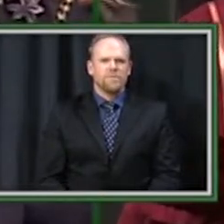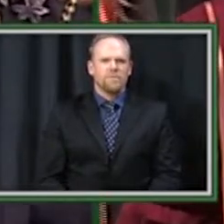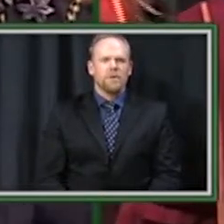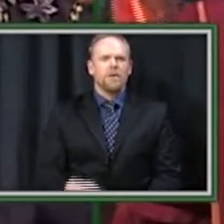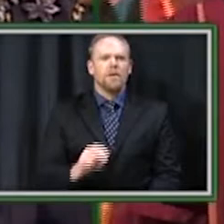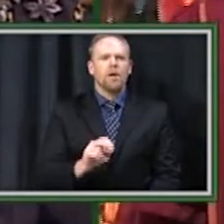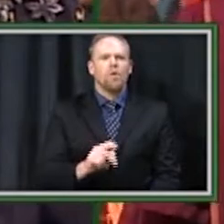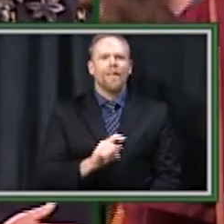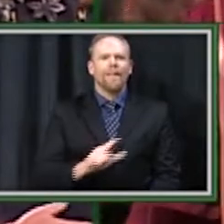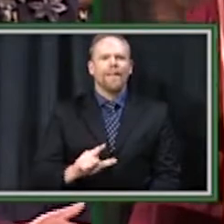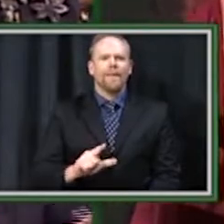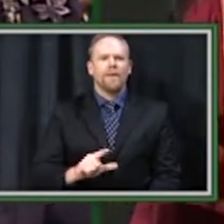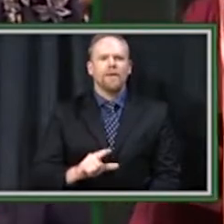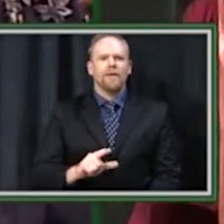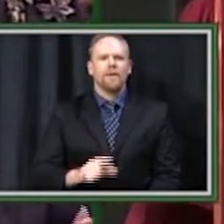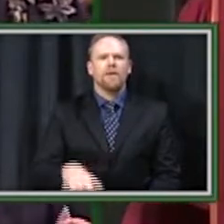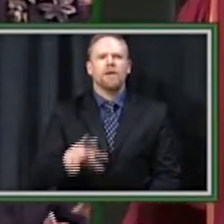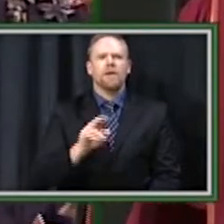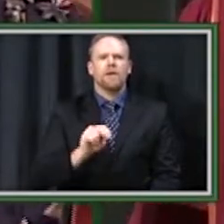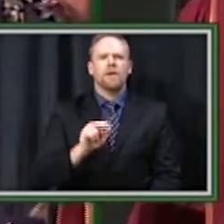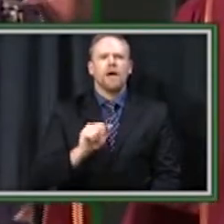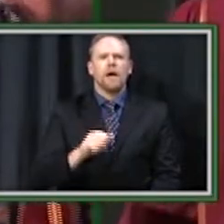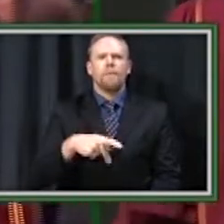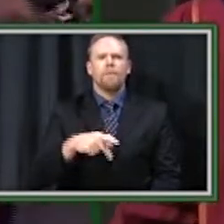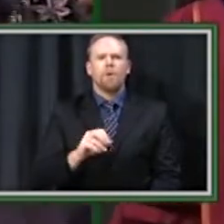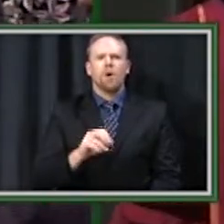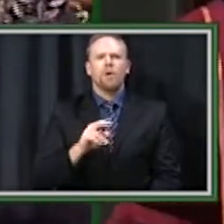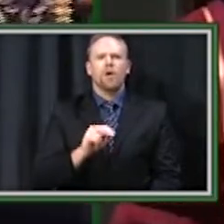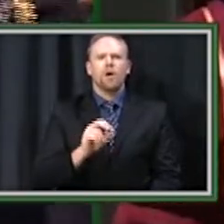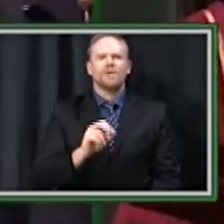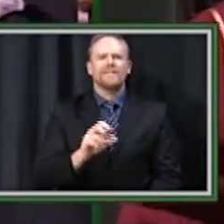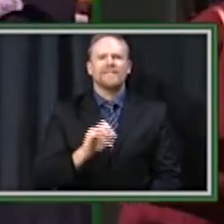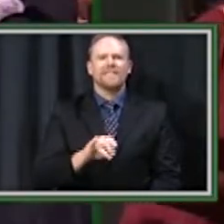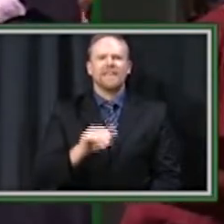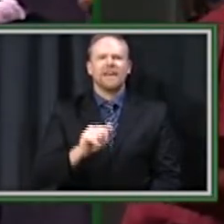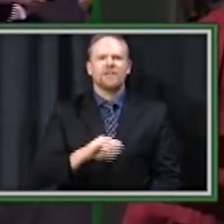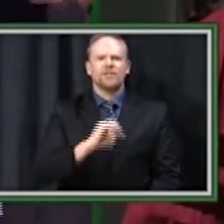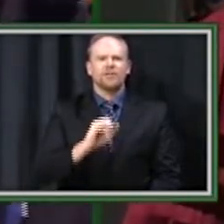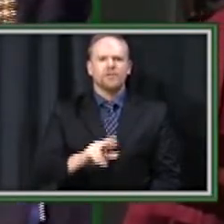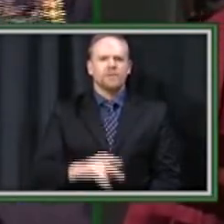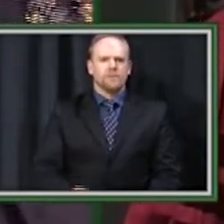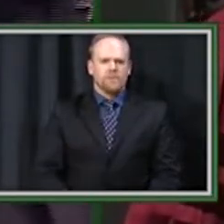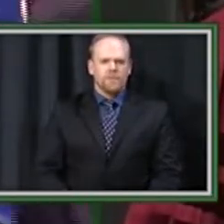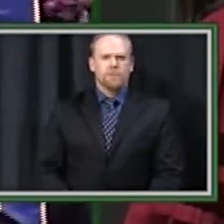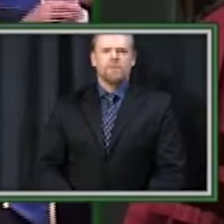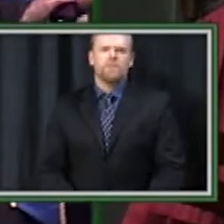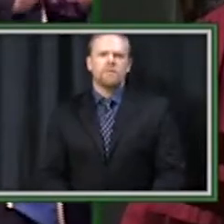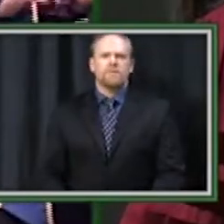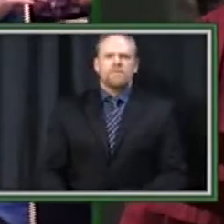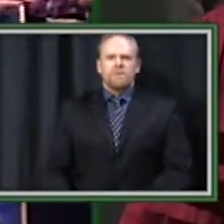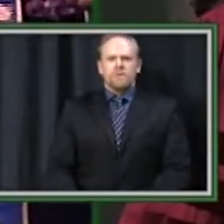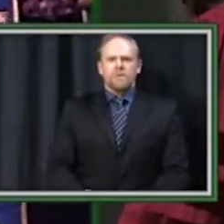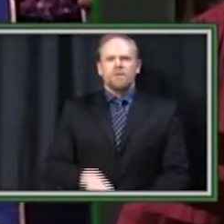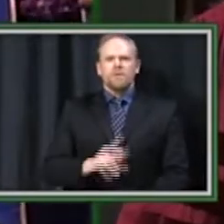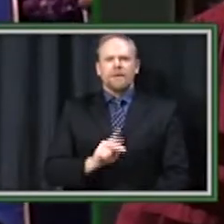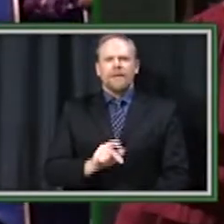Roel Leguya Nepomuceno Jr. Kaylee Hersoulas.